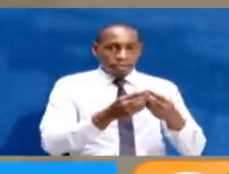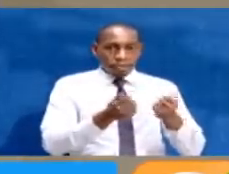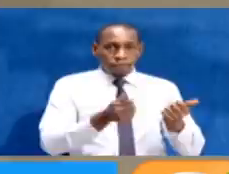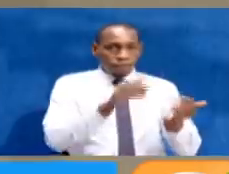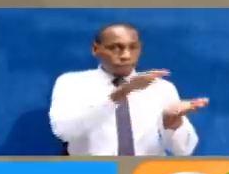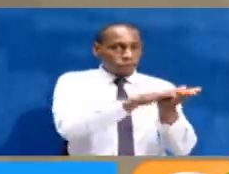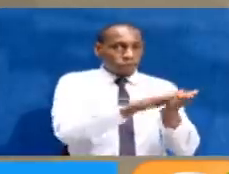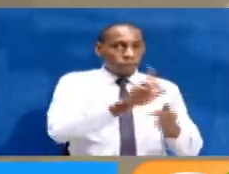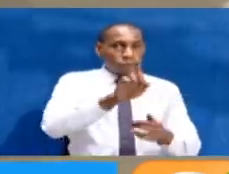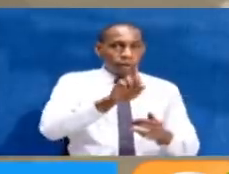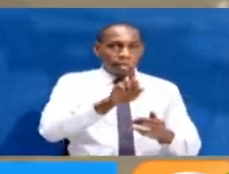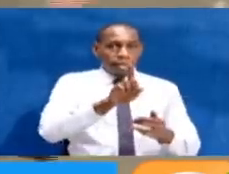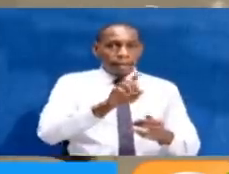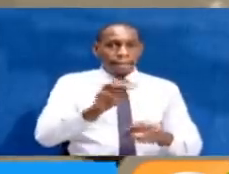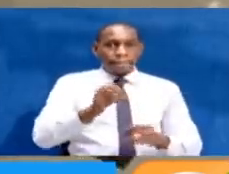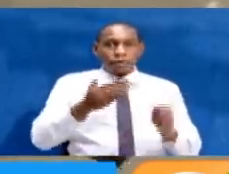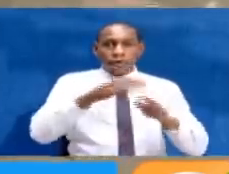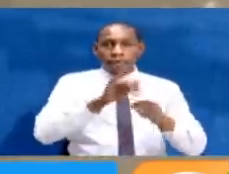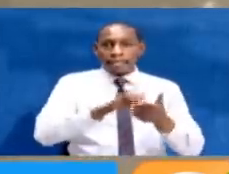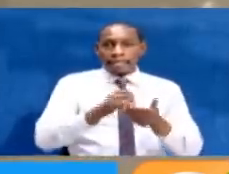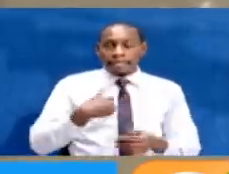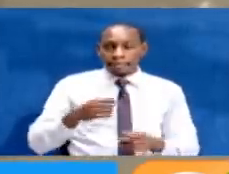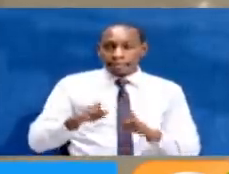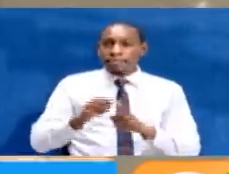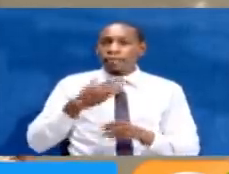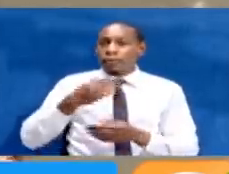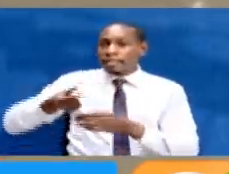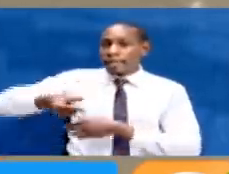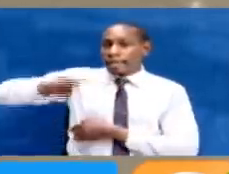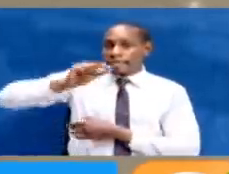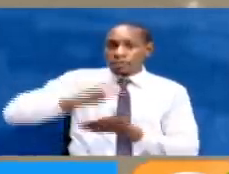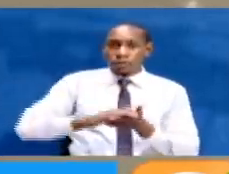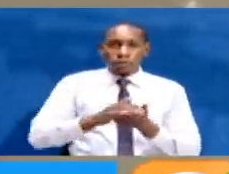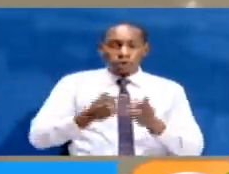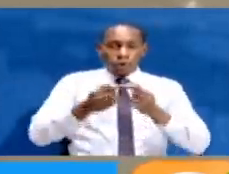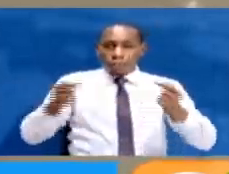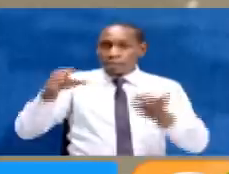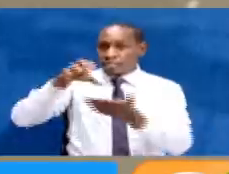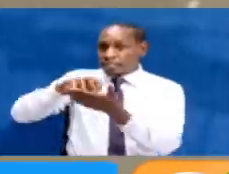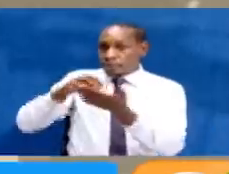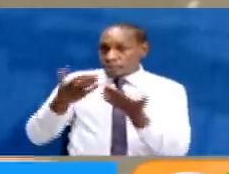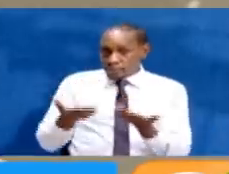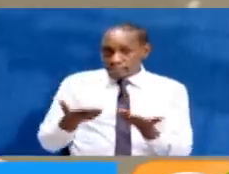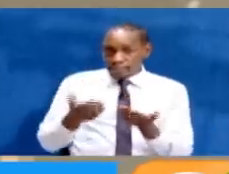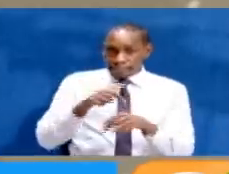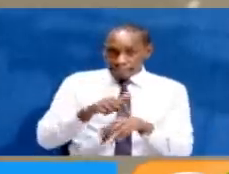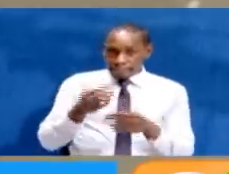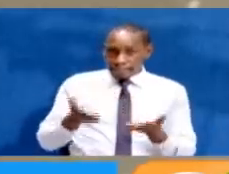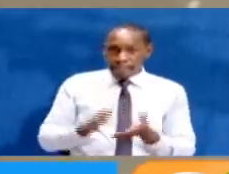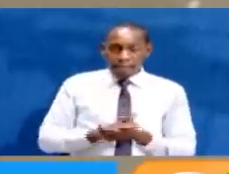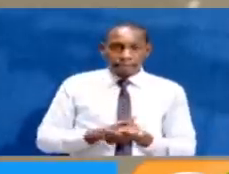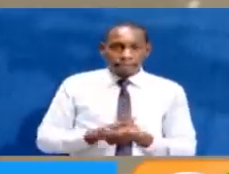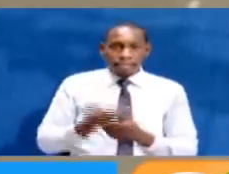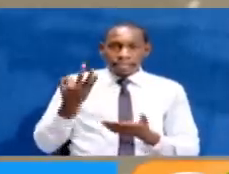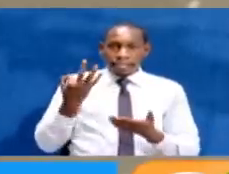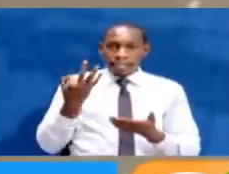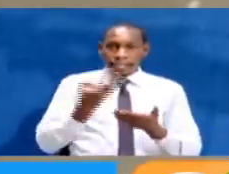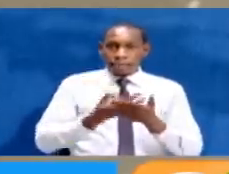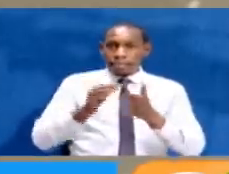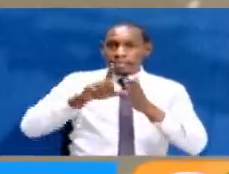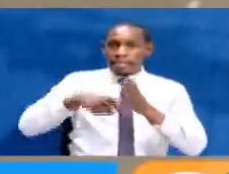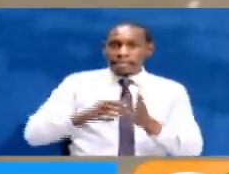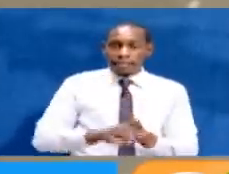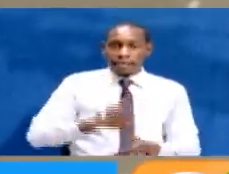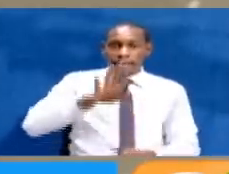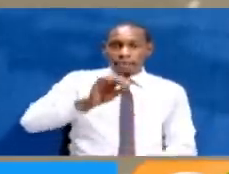plus fast that we already have, mm-hmm. and then we are looking for additions, as opposed to a scenario where, mm-hmm. as at now, I think 3 weeks later, yes. we're